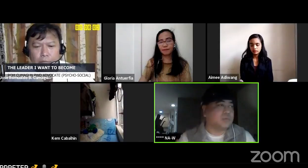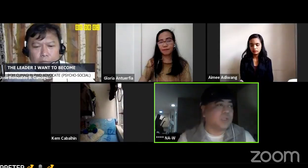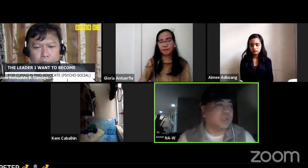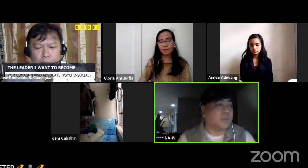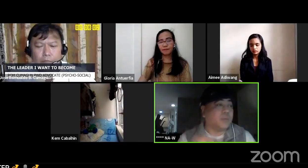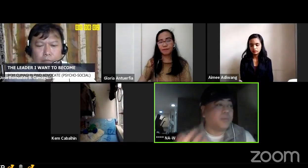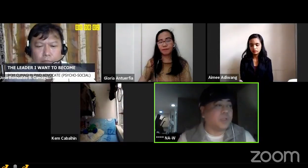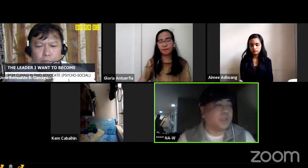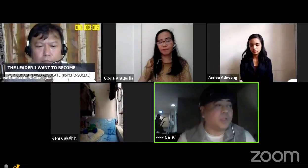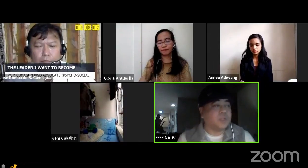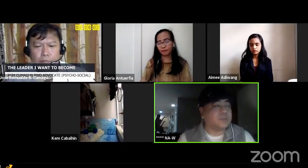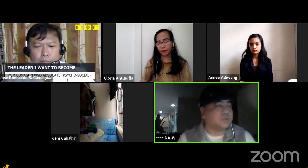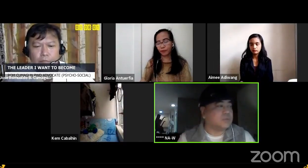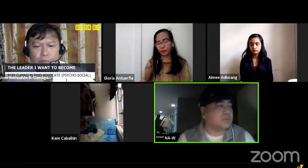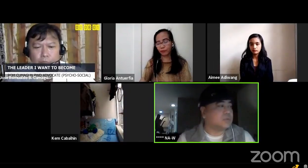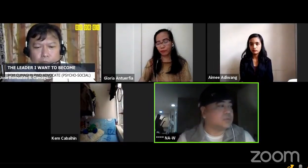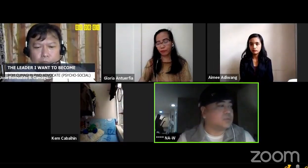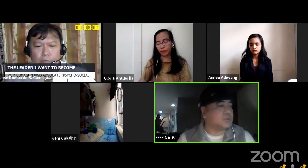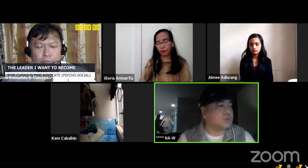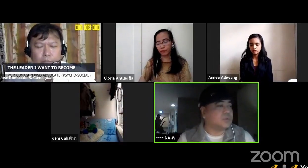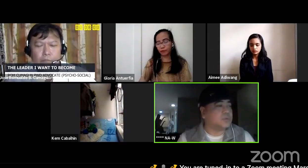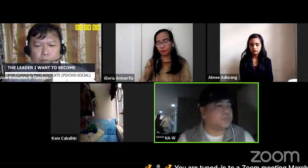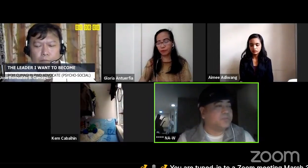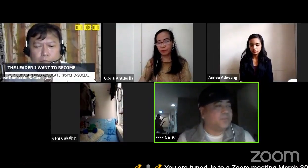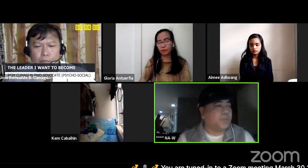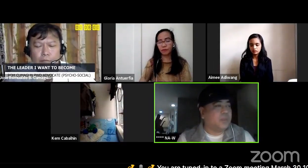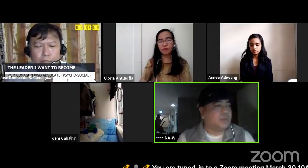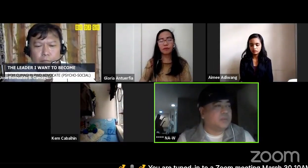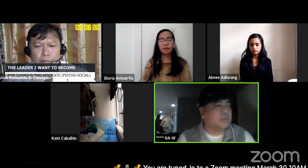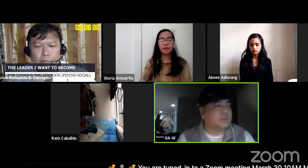yung napapag-iwanan. So,